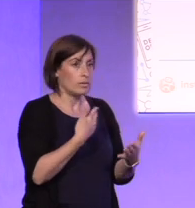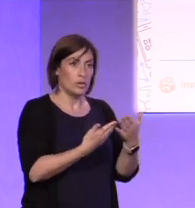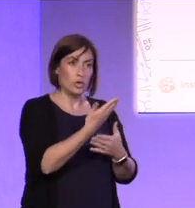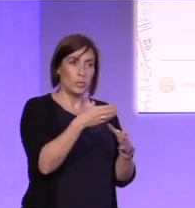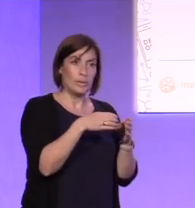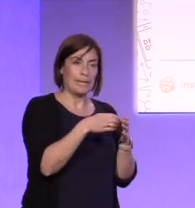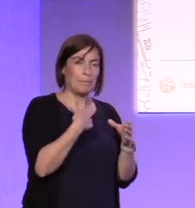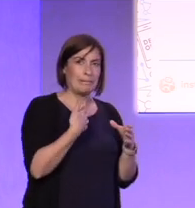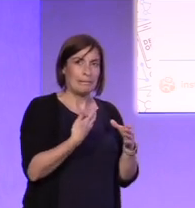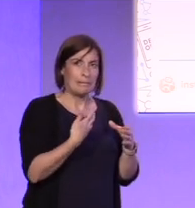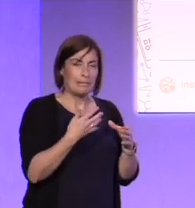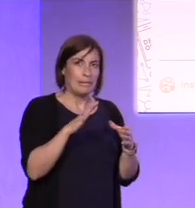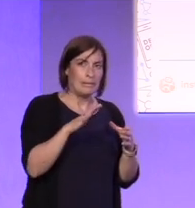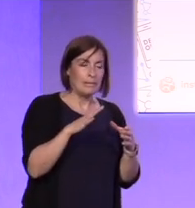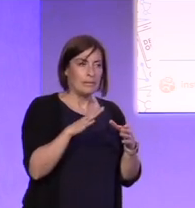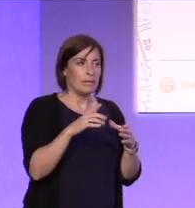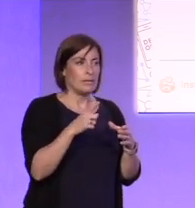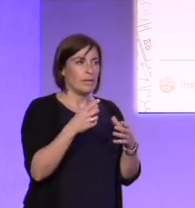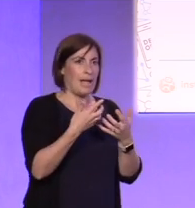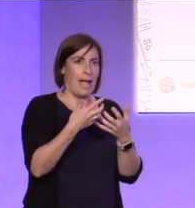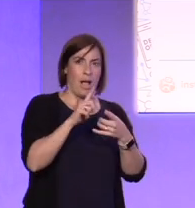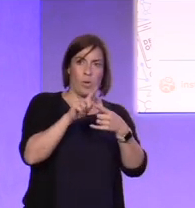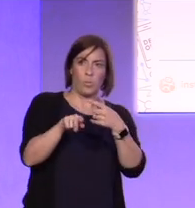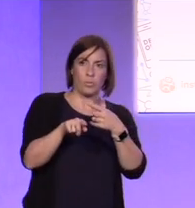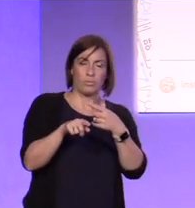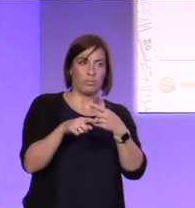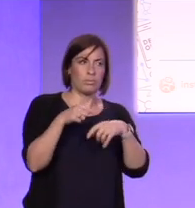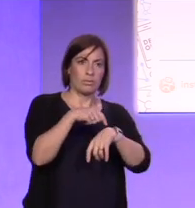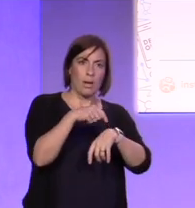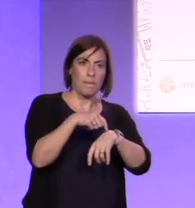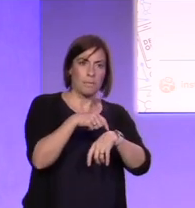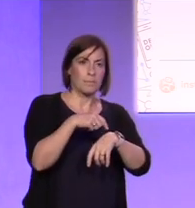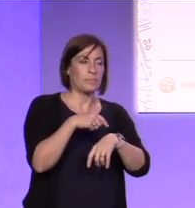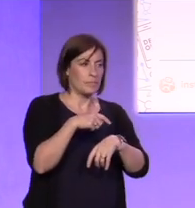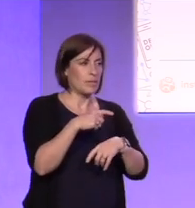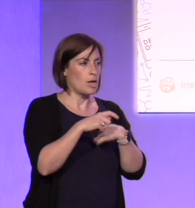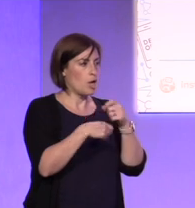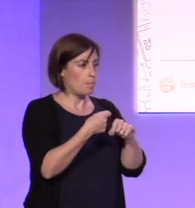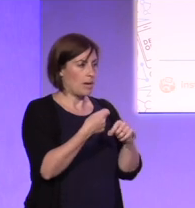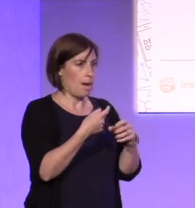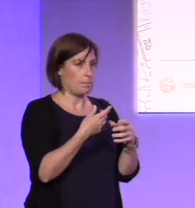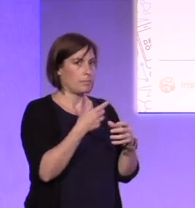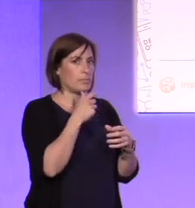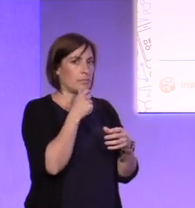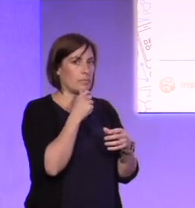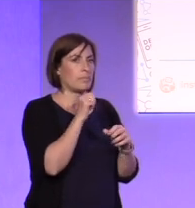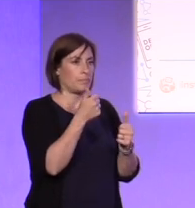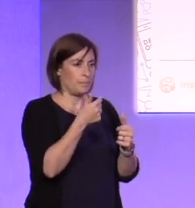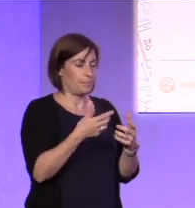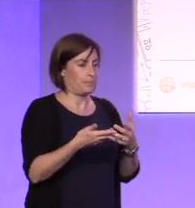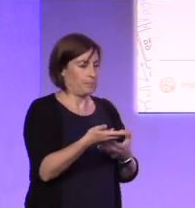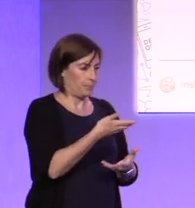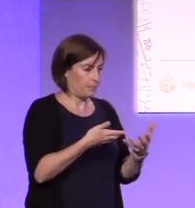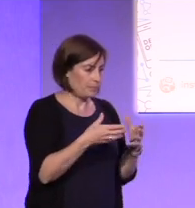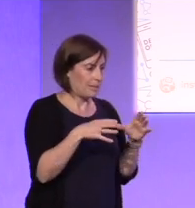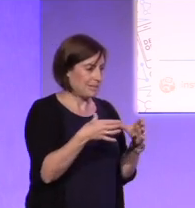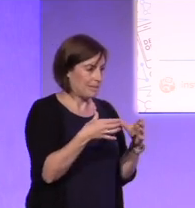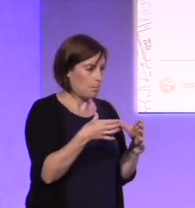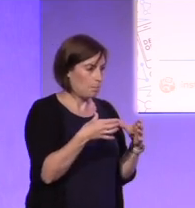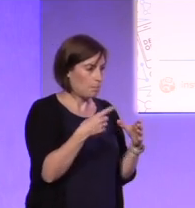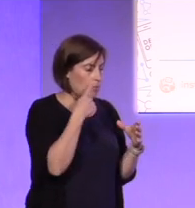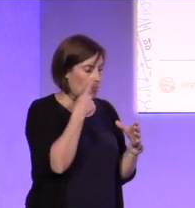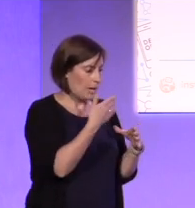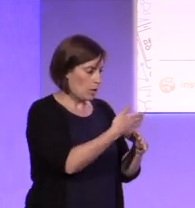together. So to answer this question, we zoomed into our team at a microscopic level to understand what interactions were taking place. We looked at the